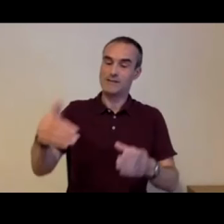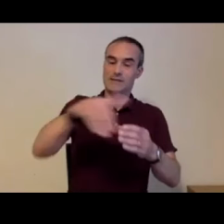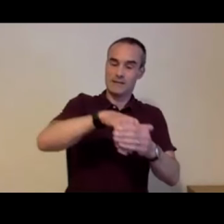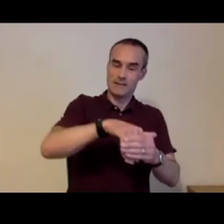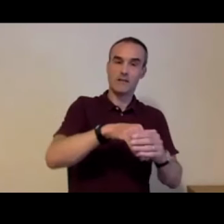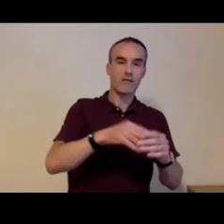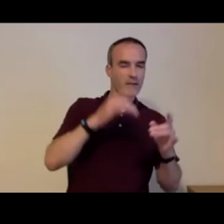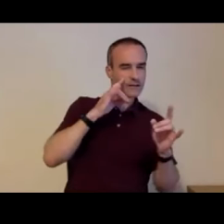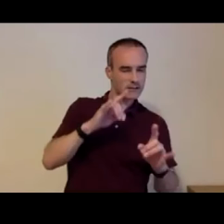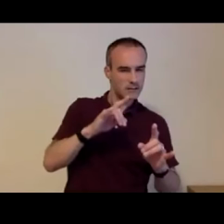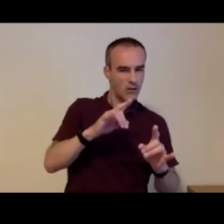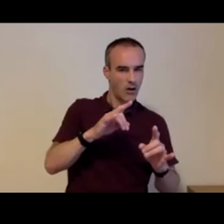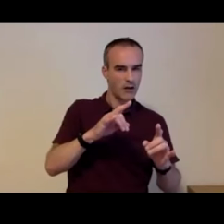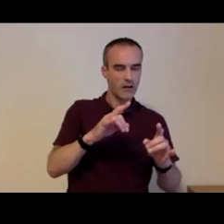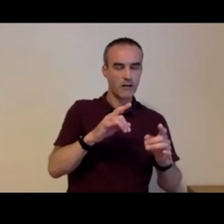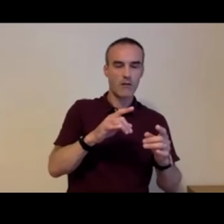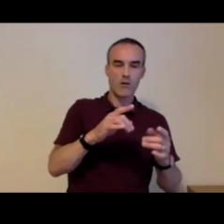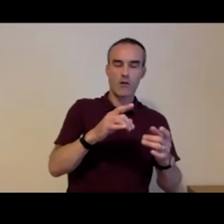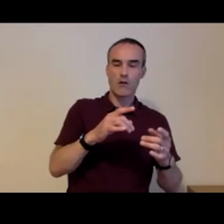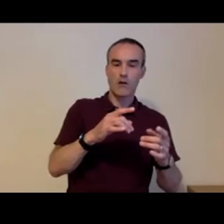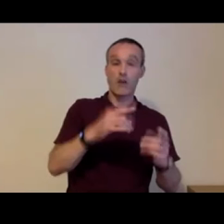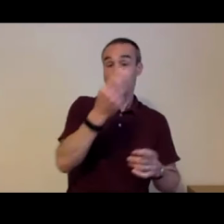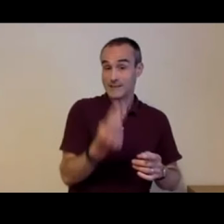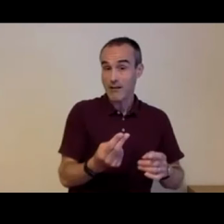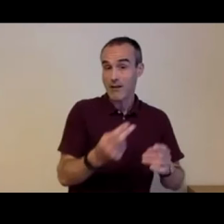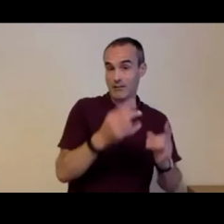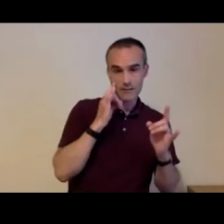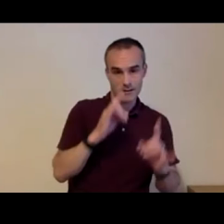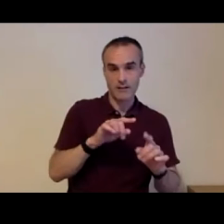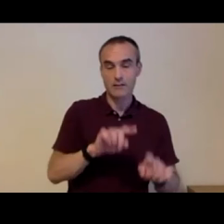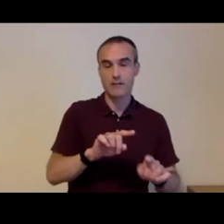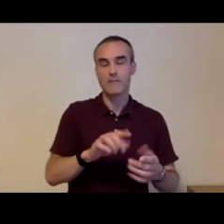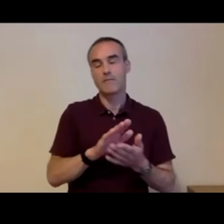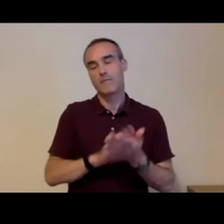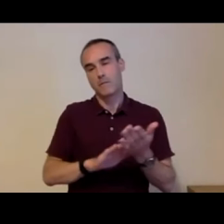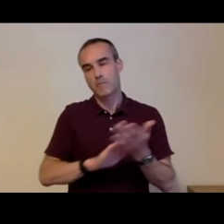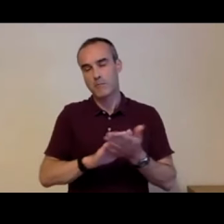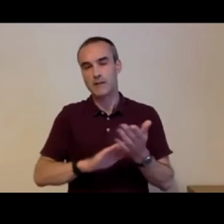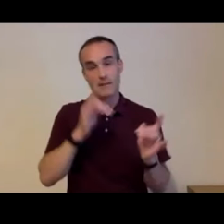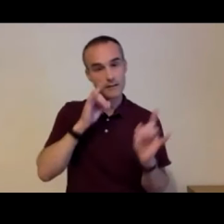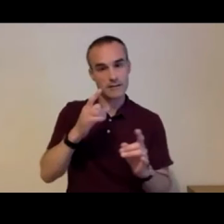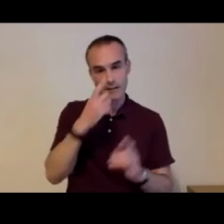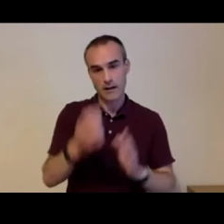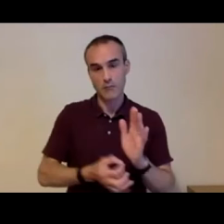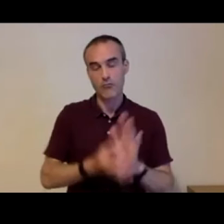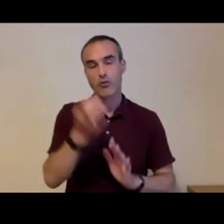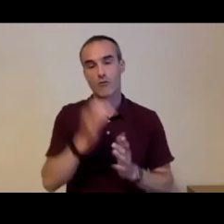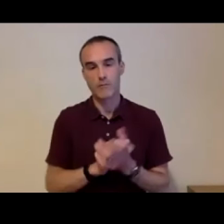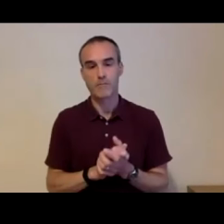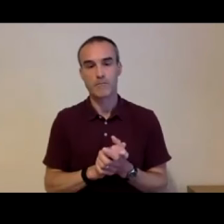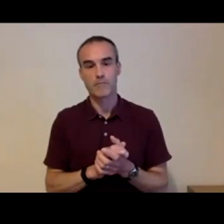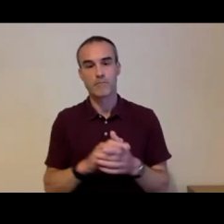What's important for a patient in terms of intervention and improvement? But also, rather